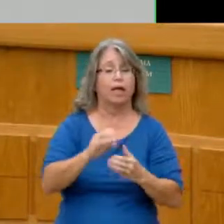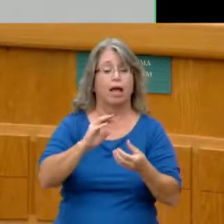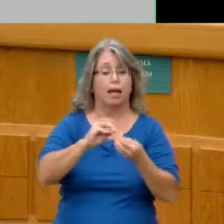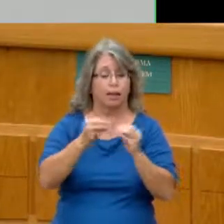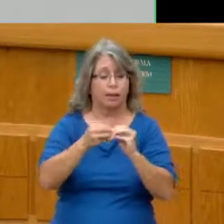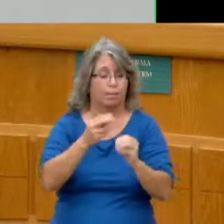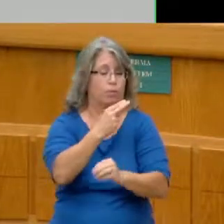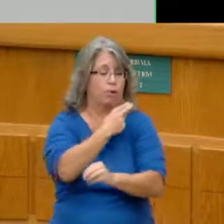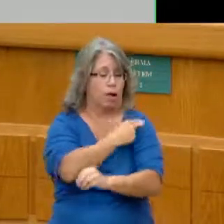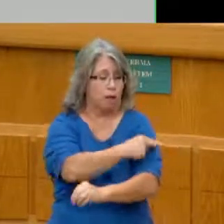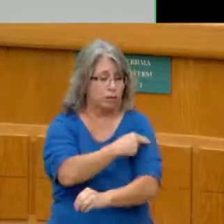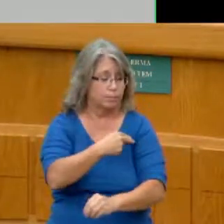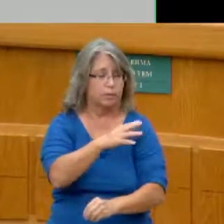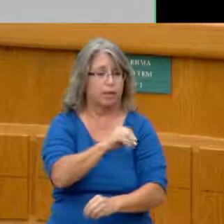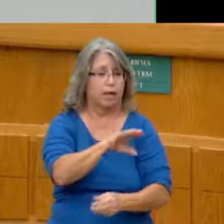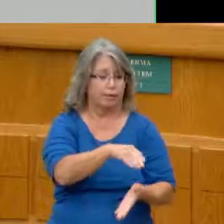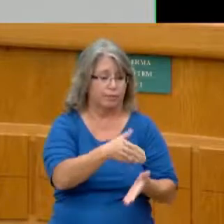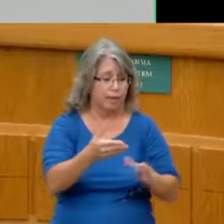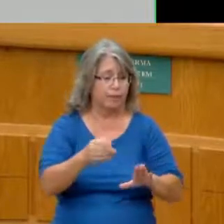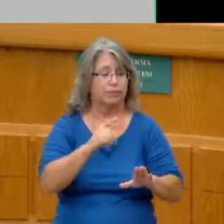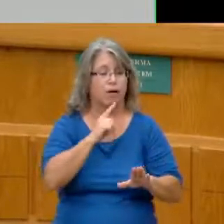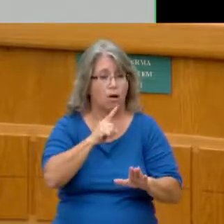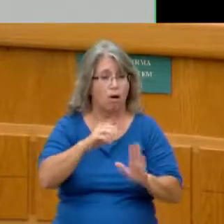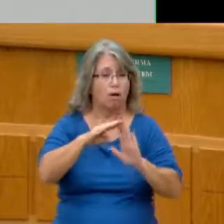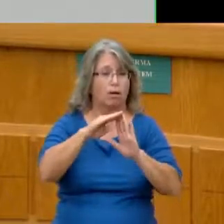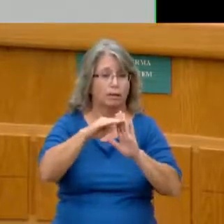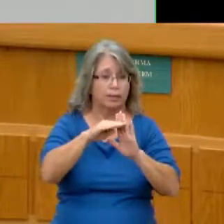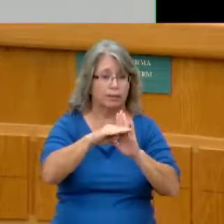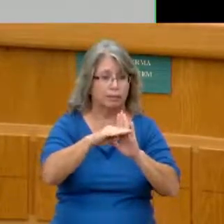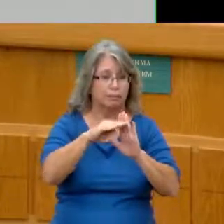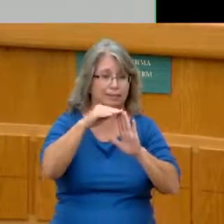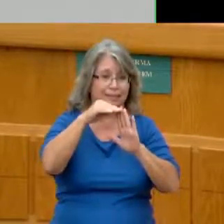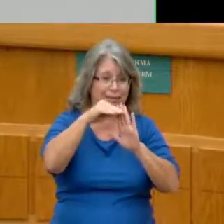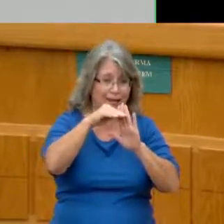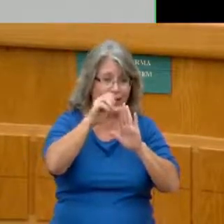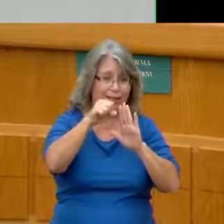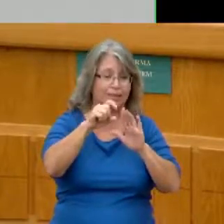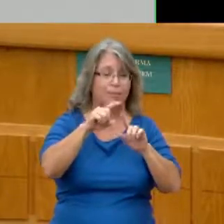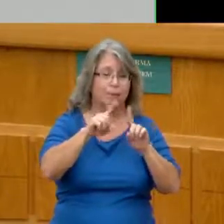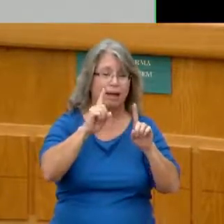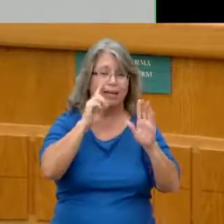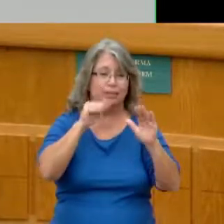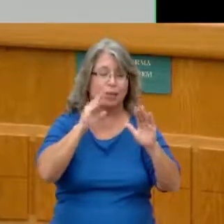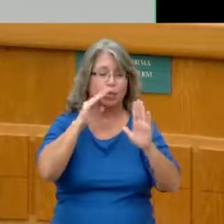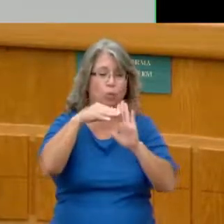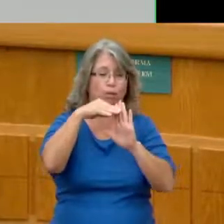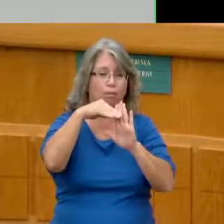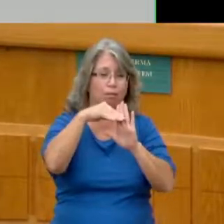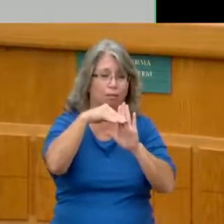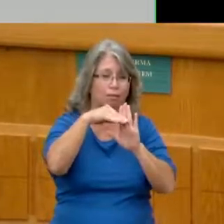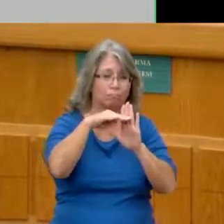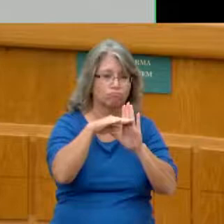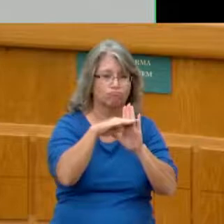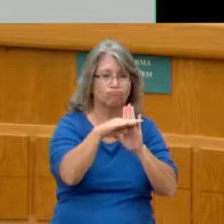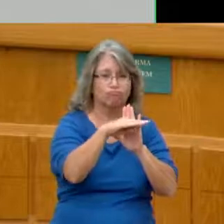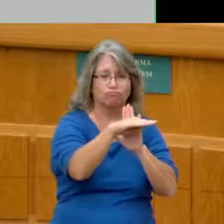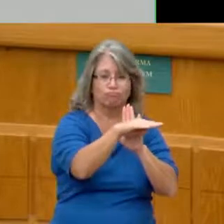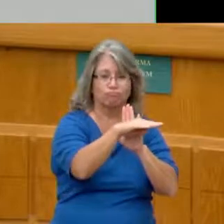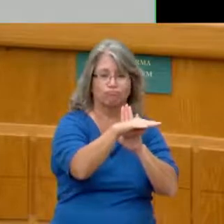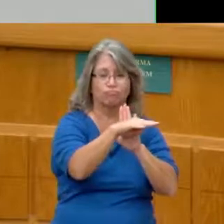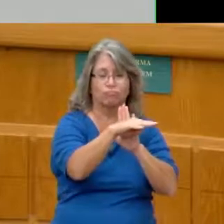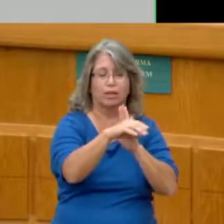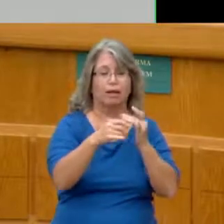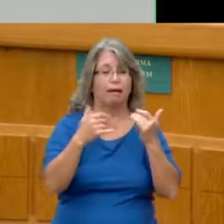expect that those are going to level off and maybe start to increase also. And the vacancy is still low right now compared to last year